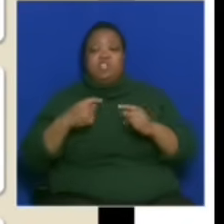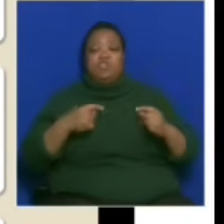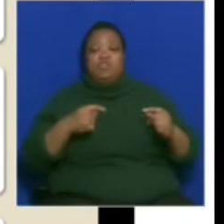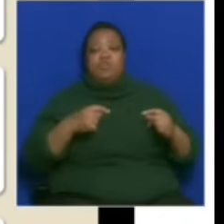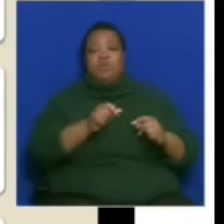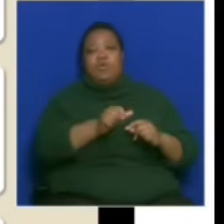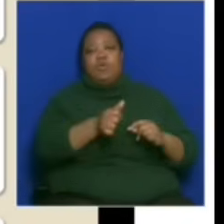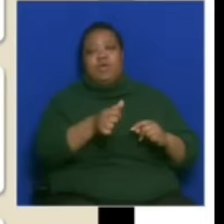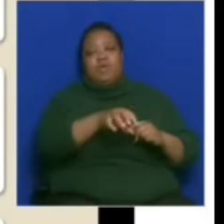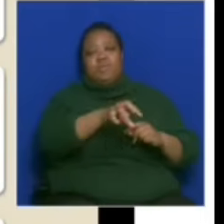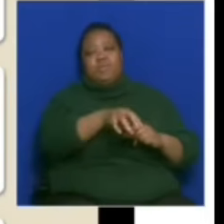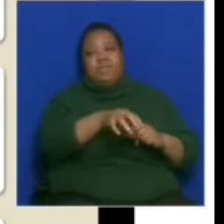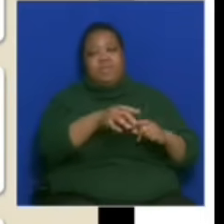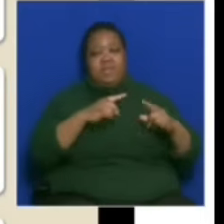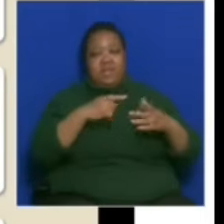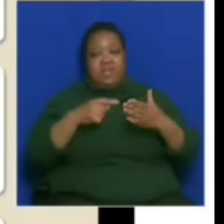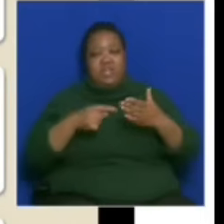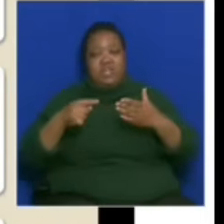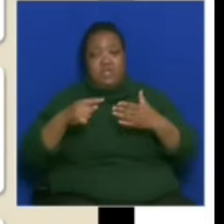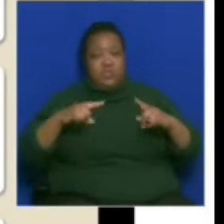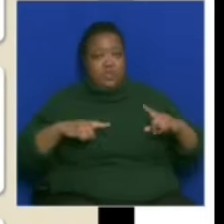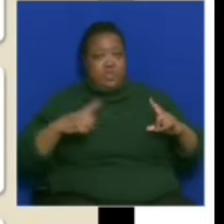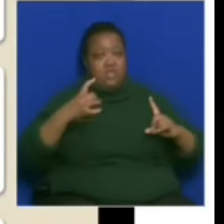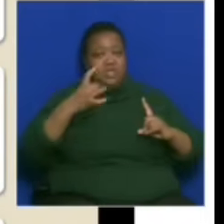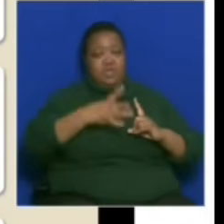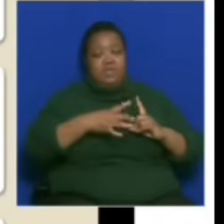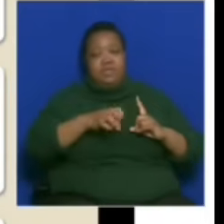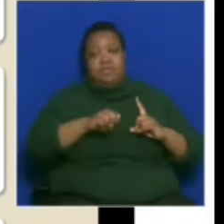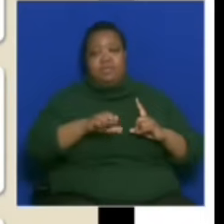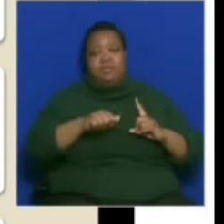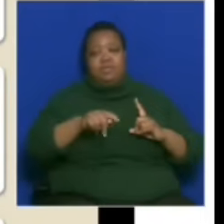notice that SAPS is going to raid